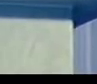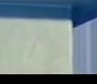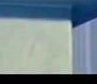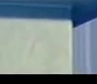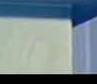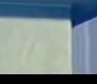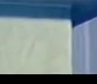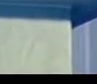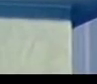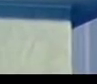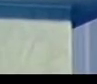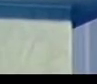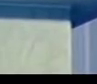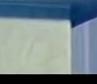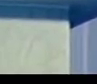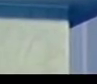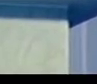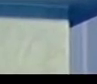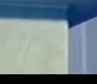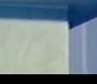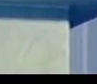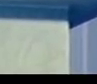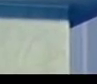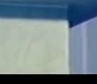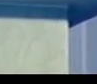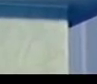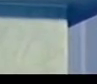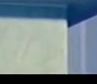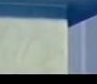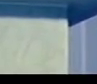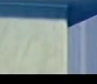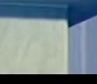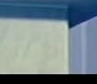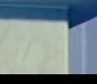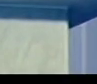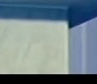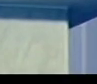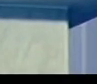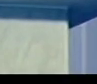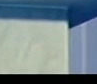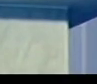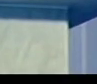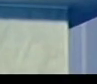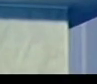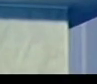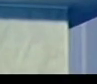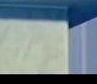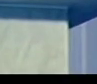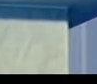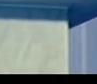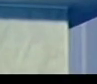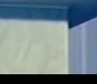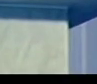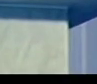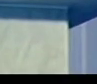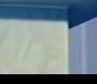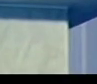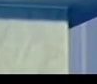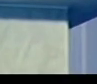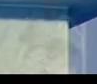was completely removed. And she wanted a child or children